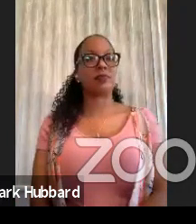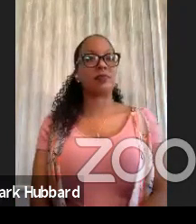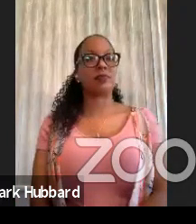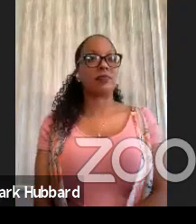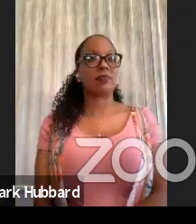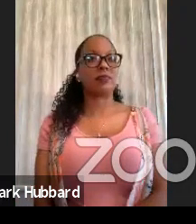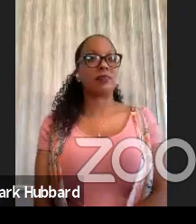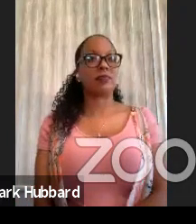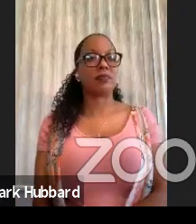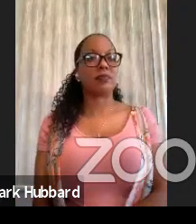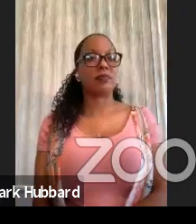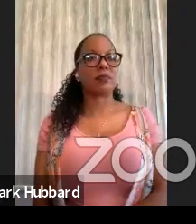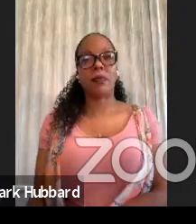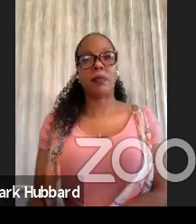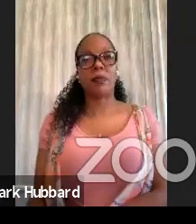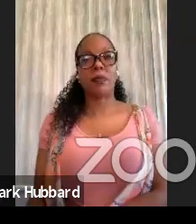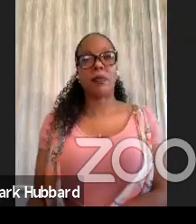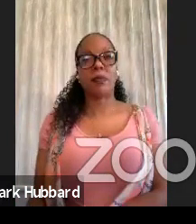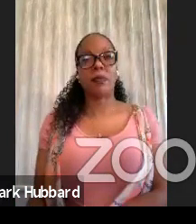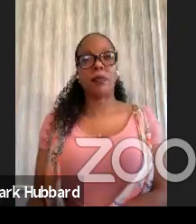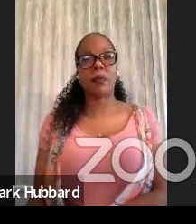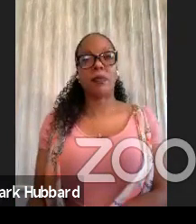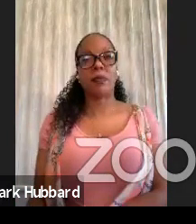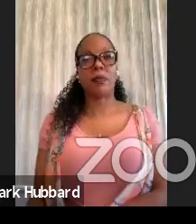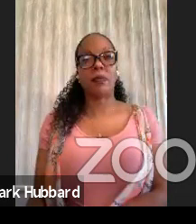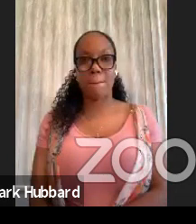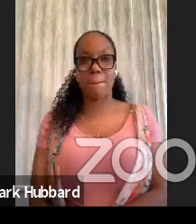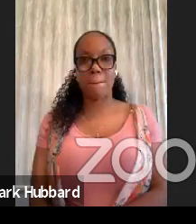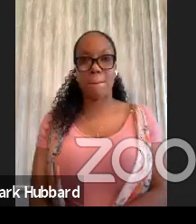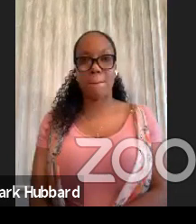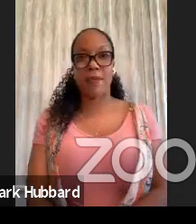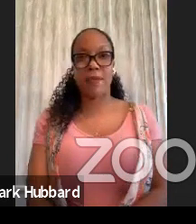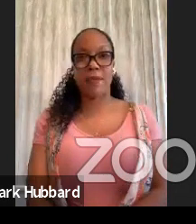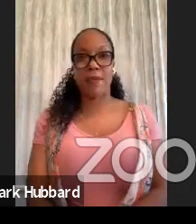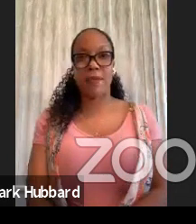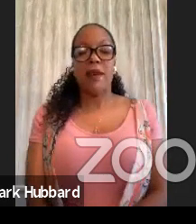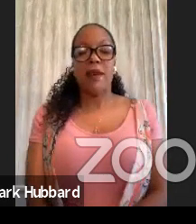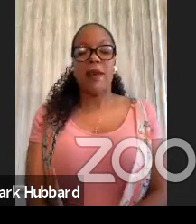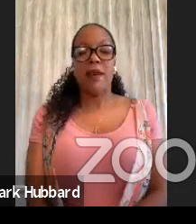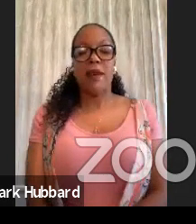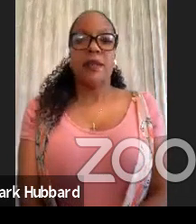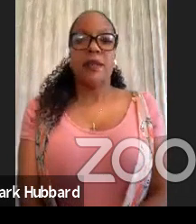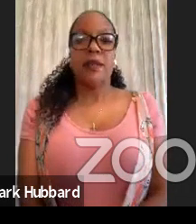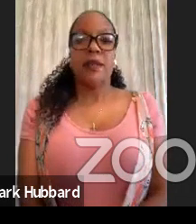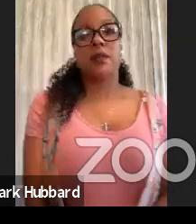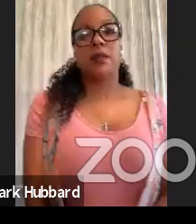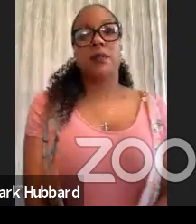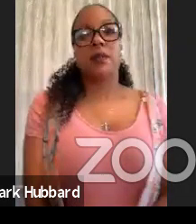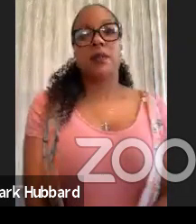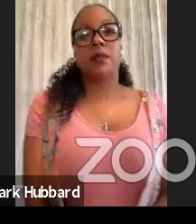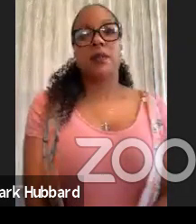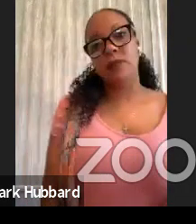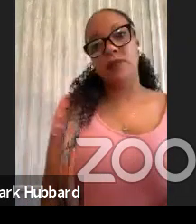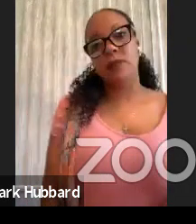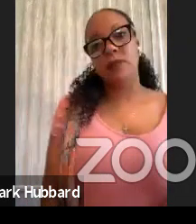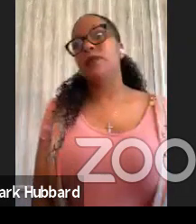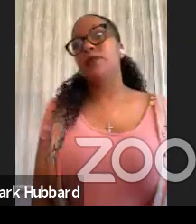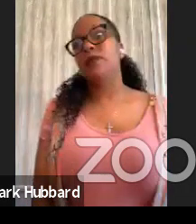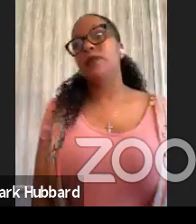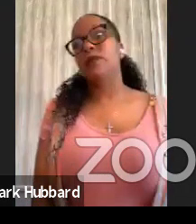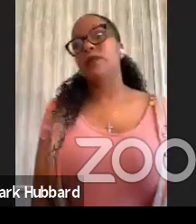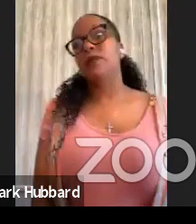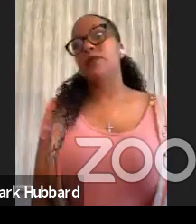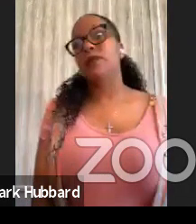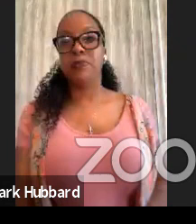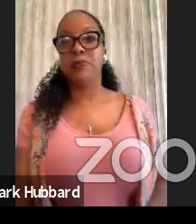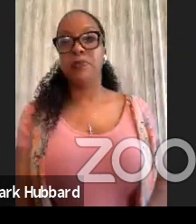units to be able to provide services of getting the funds out quickly and